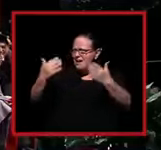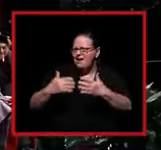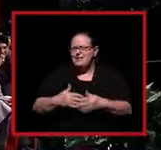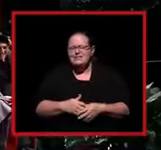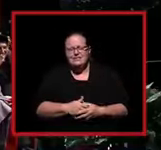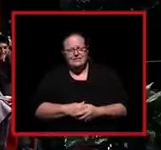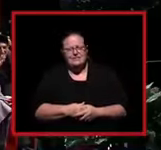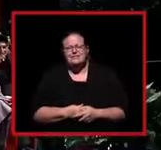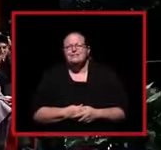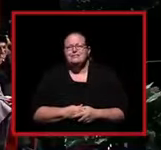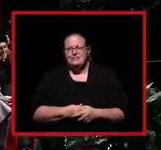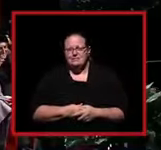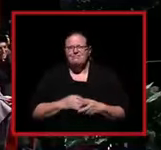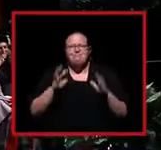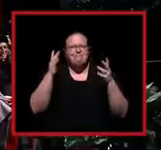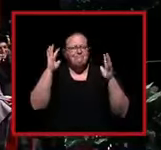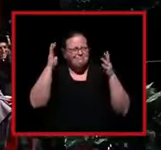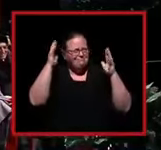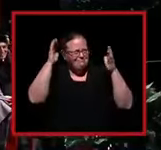grandparents.